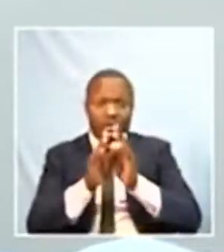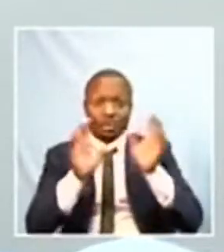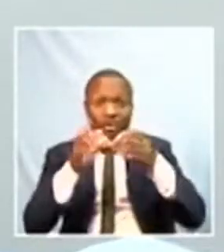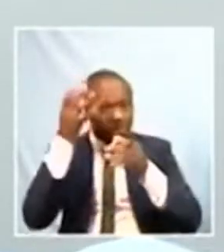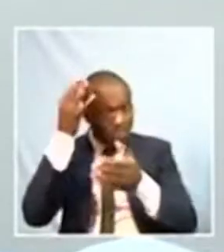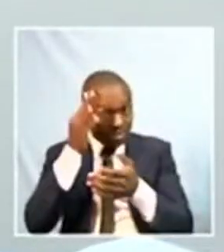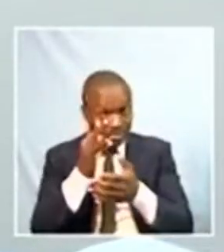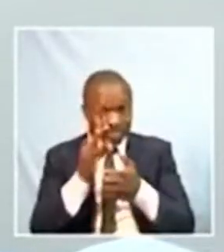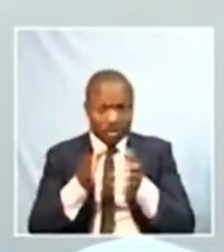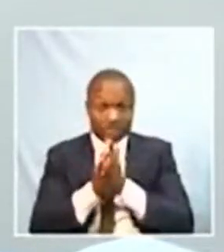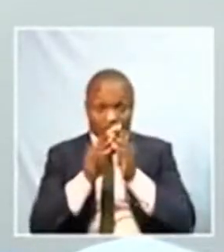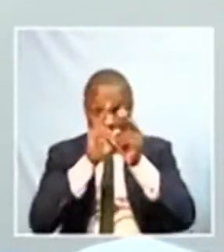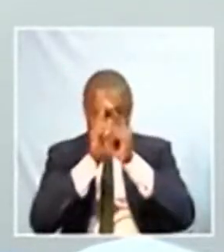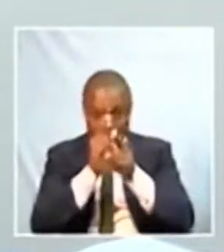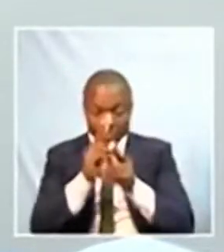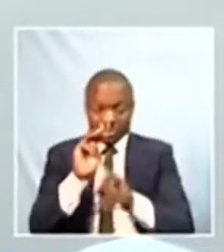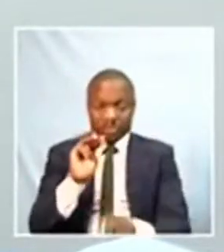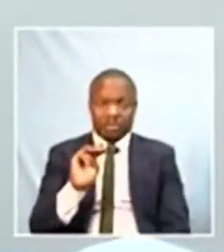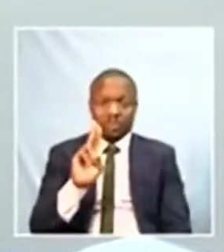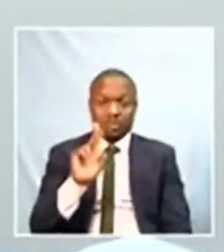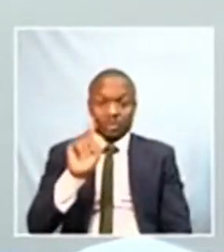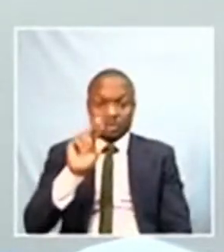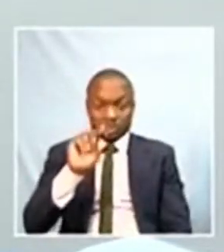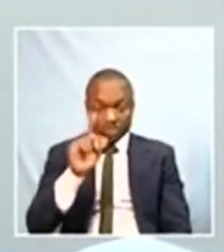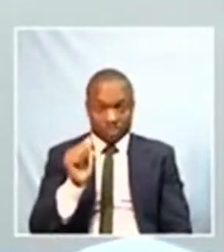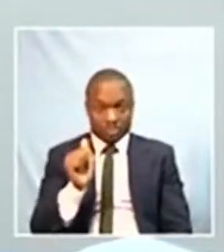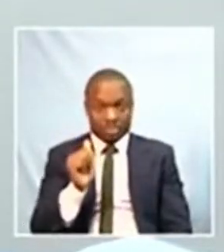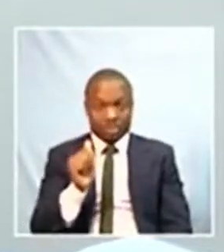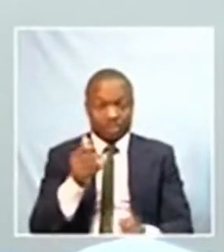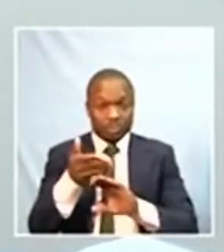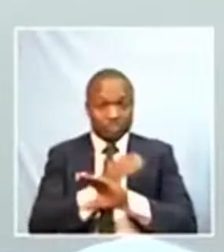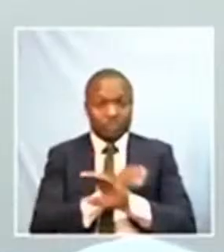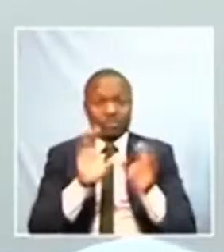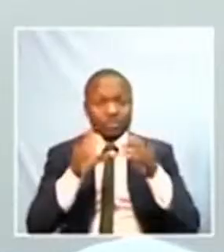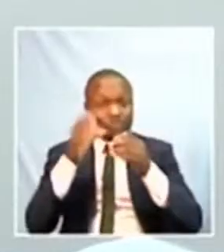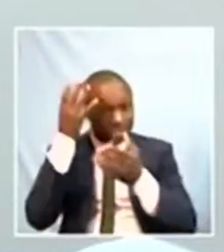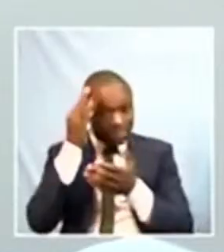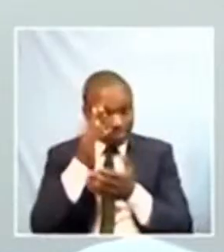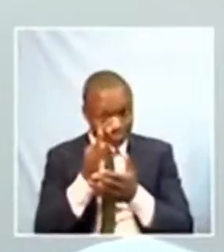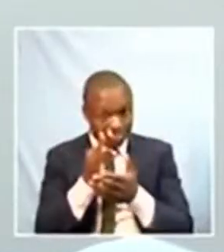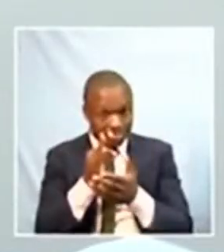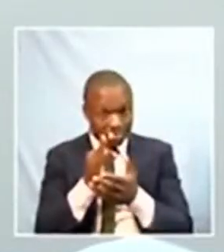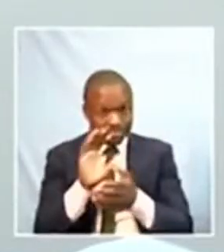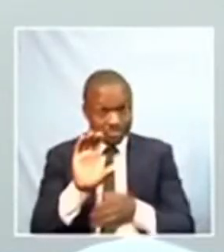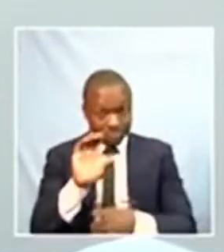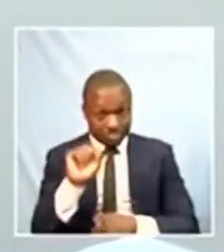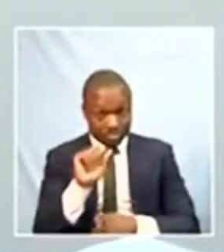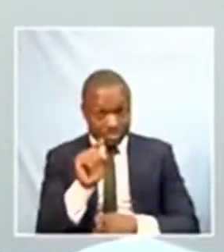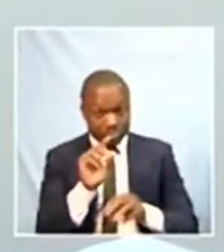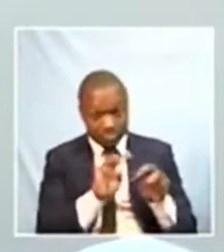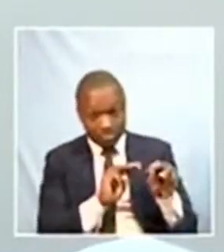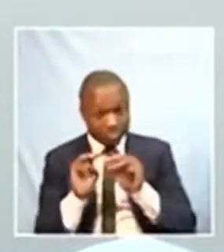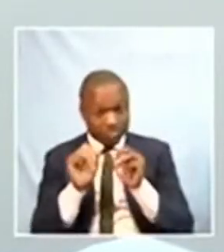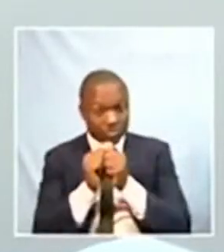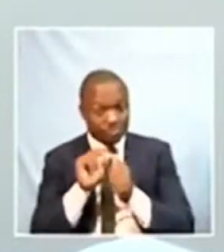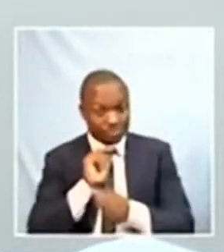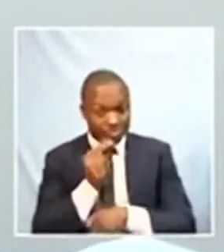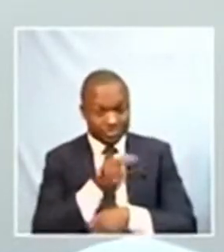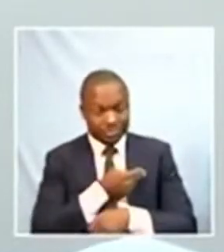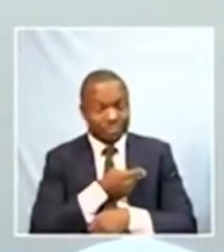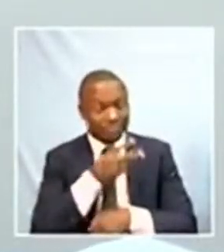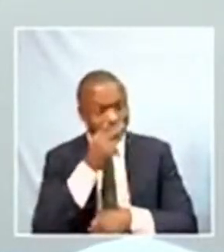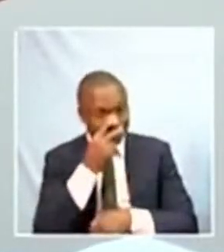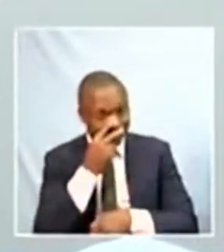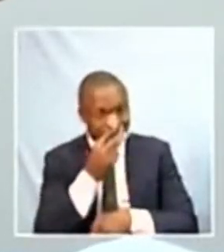yes, good. I'll ask Honorable Mulunda before the Council Secretary comes in. You get serious. Are you moving with us? We are